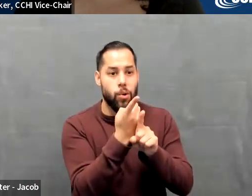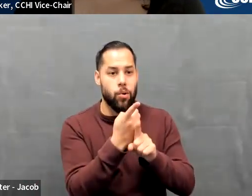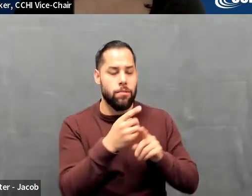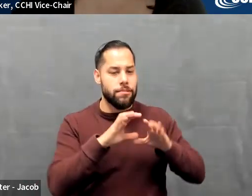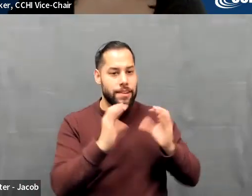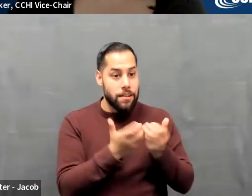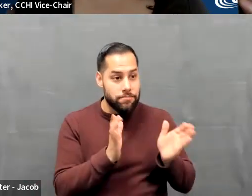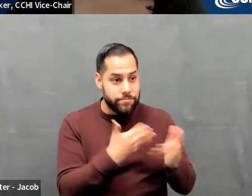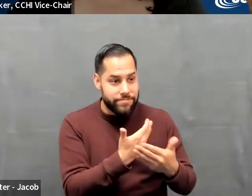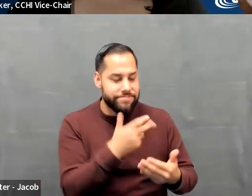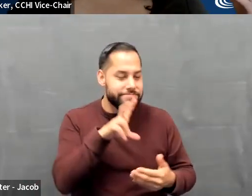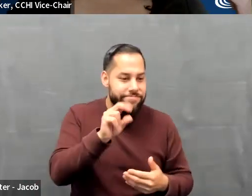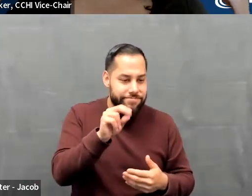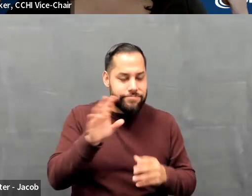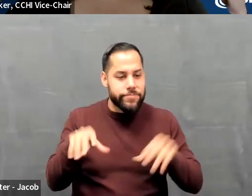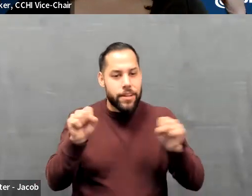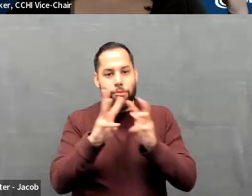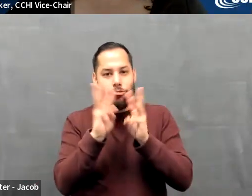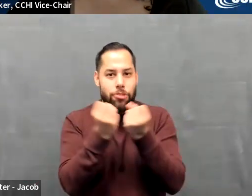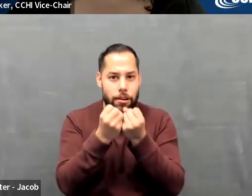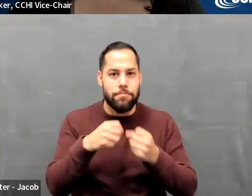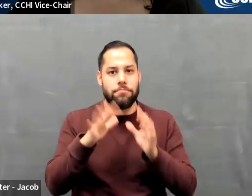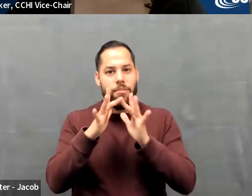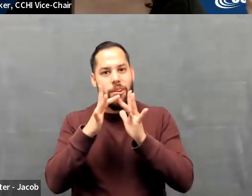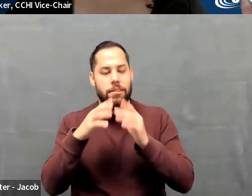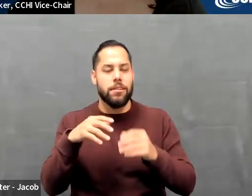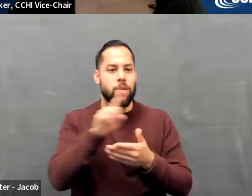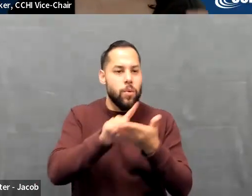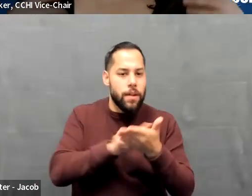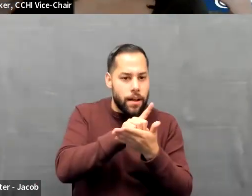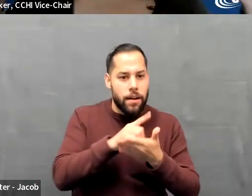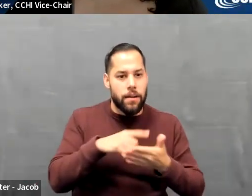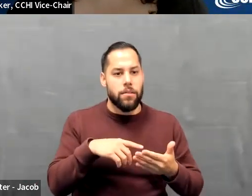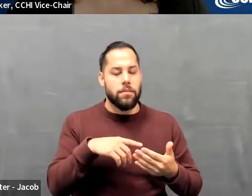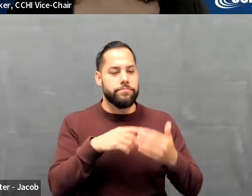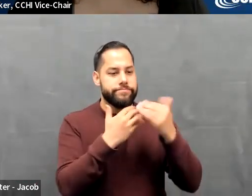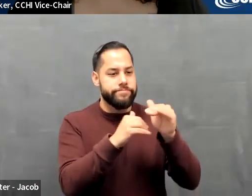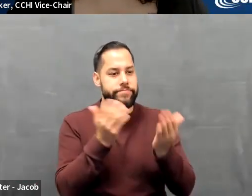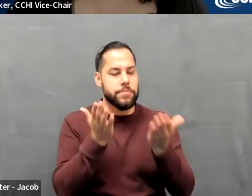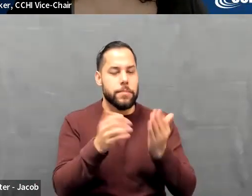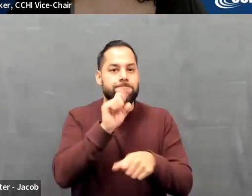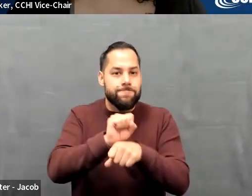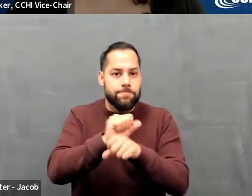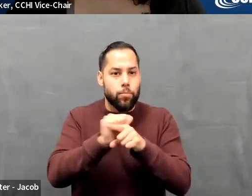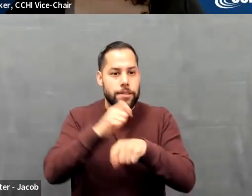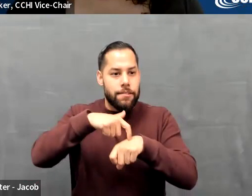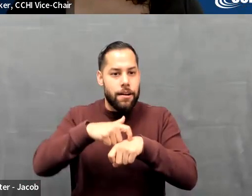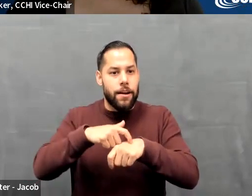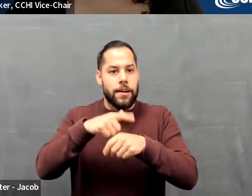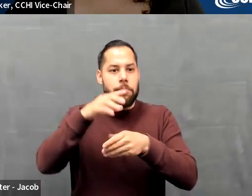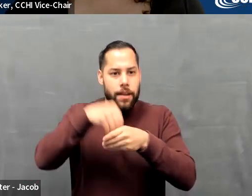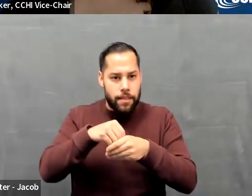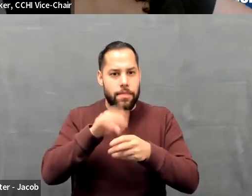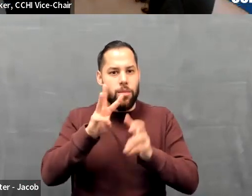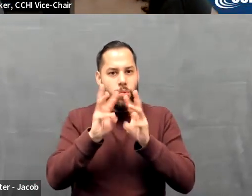classroom. You take a workshop that's an hour, and maybe the actual practice time in the workshop is half an